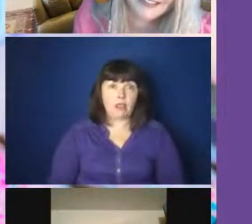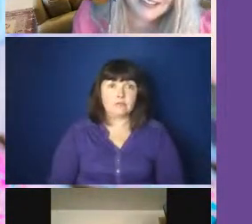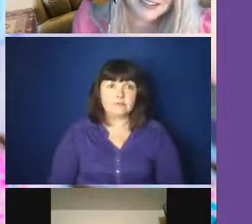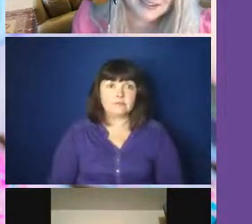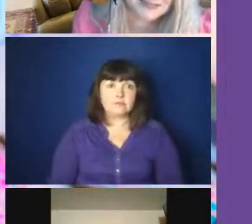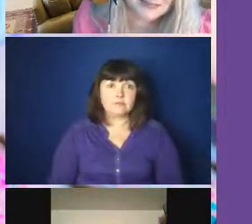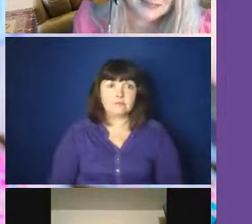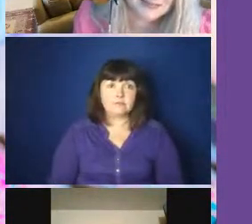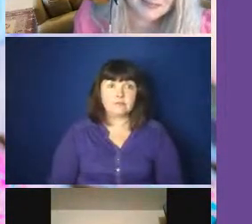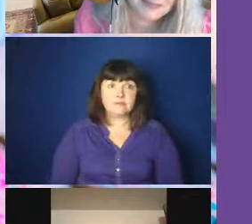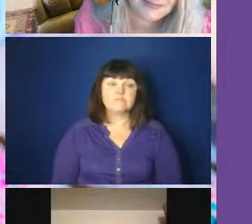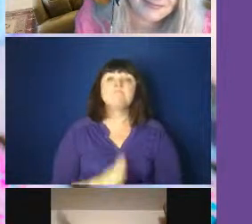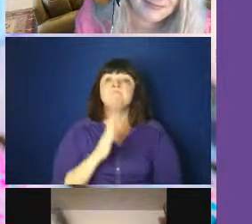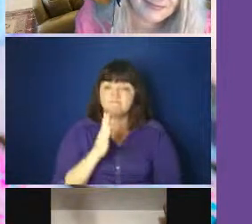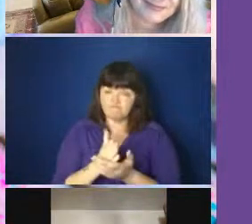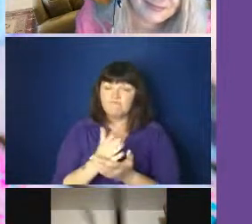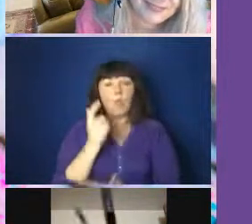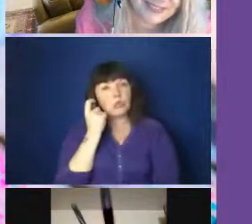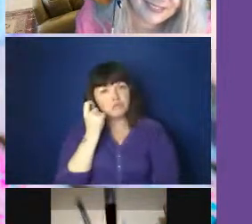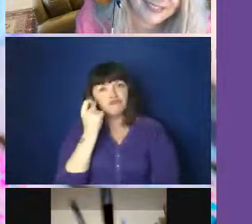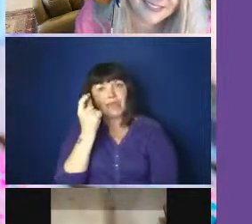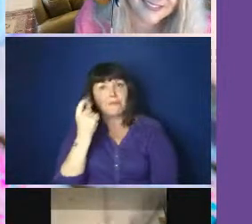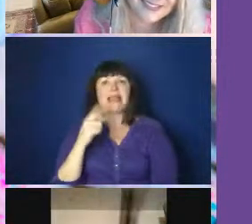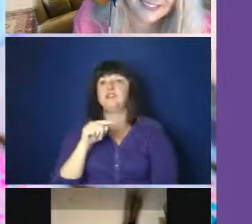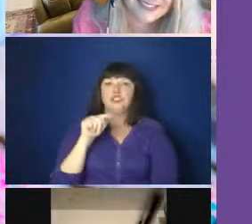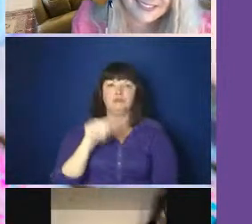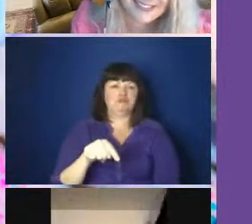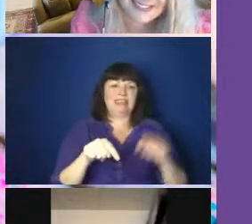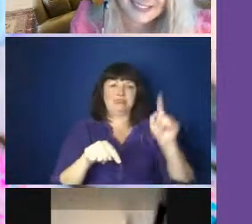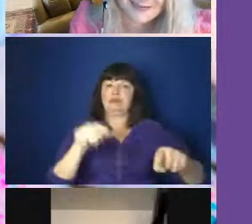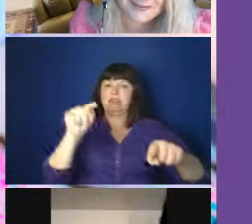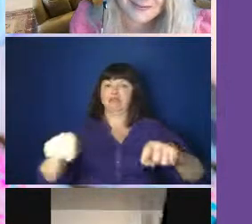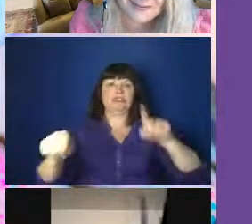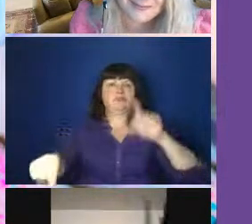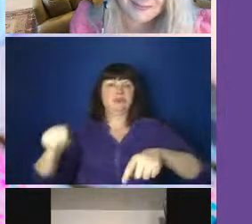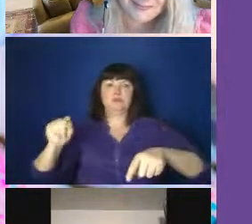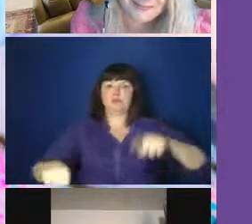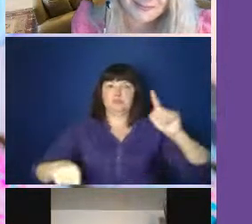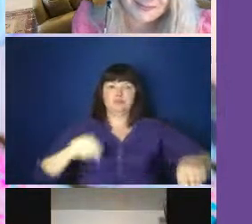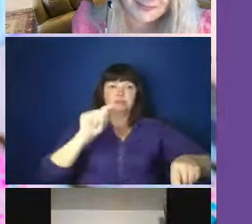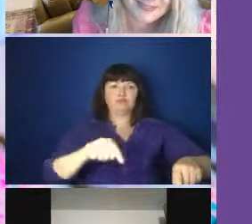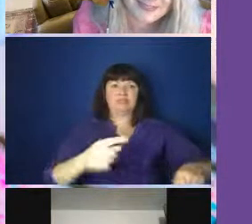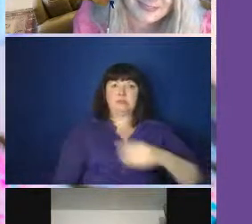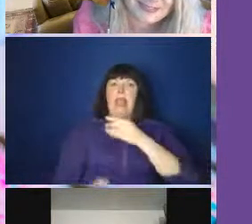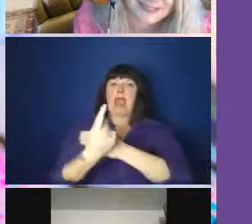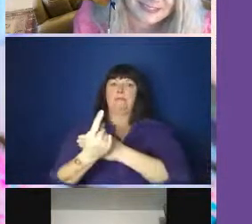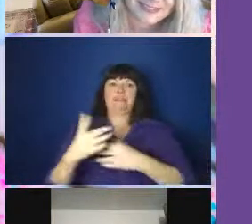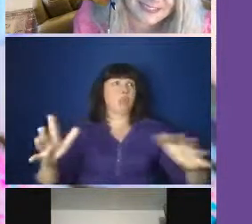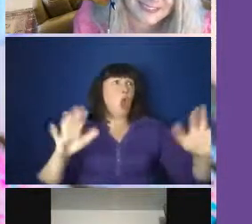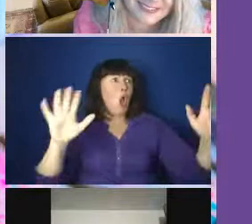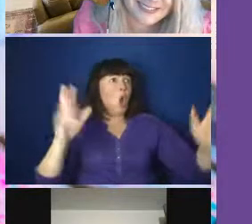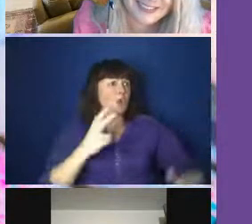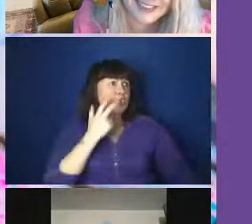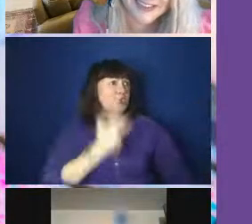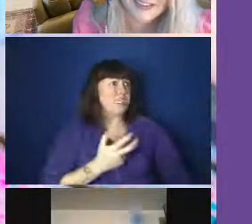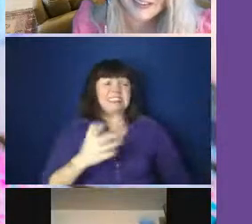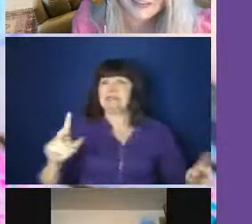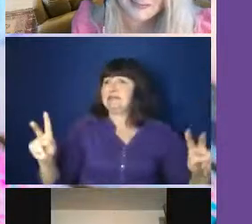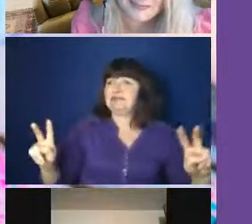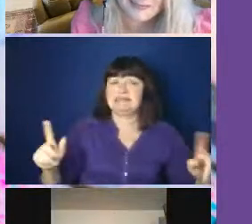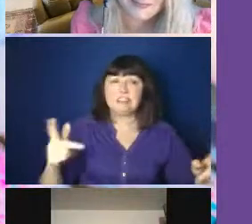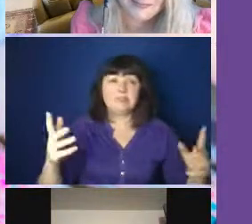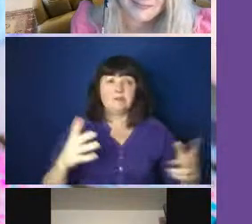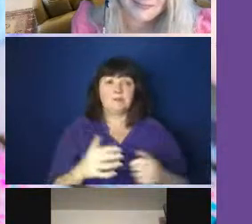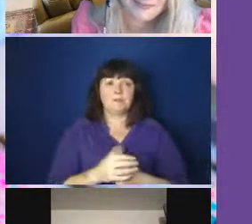I would completely recommend pressing everything until it happens. Oh shit, pencil.